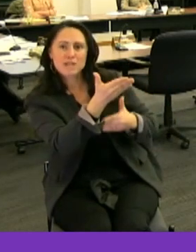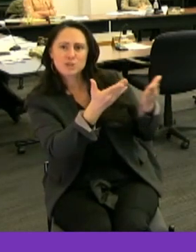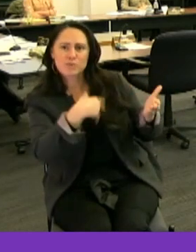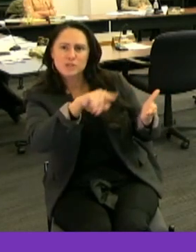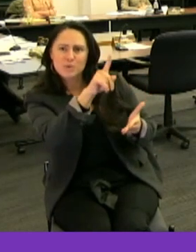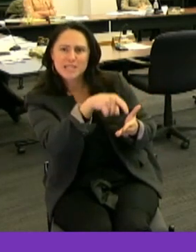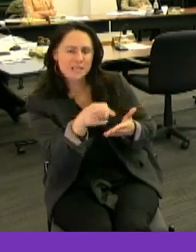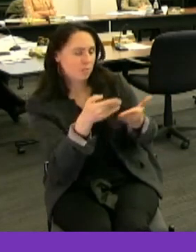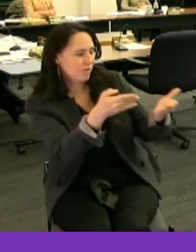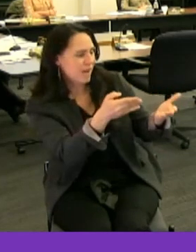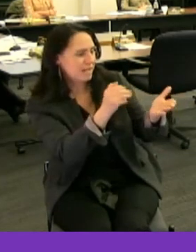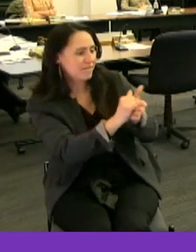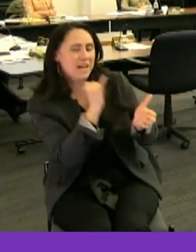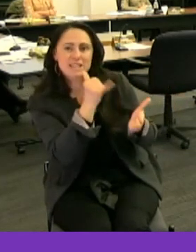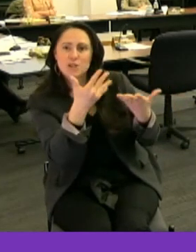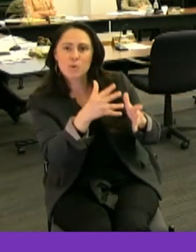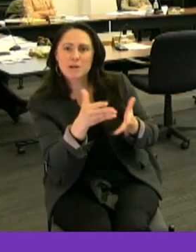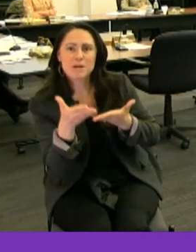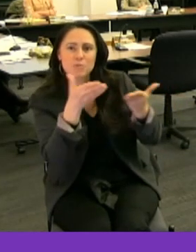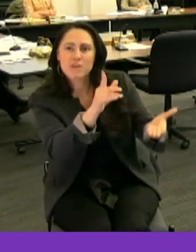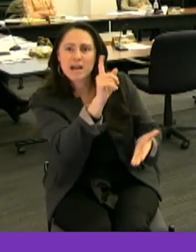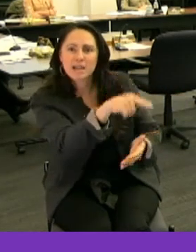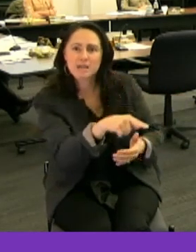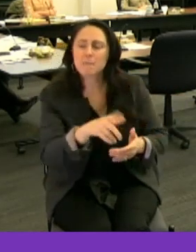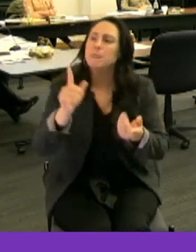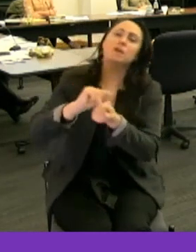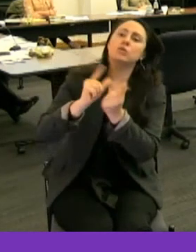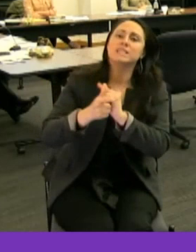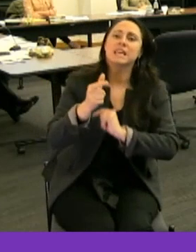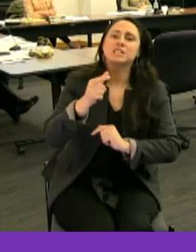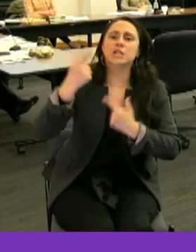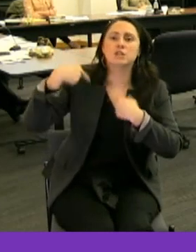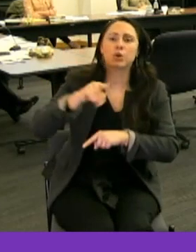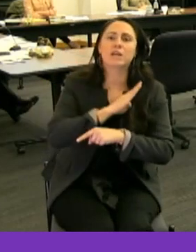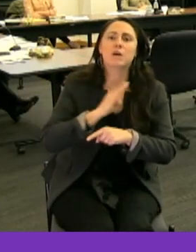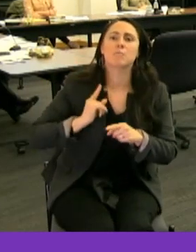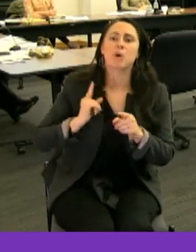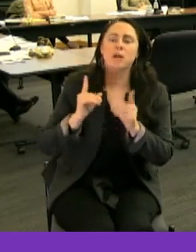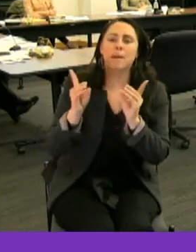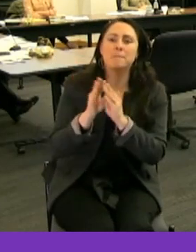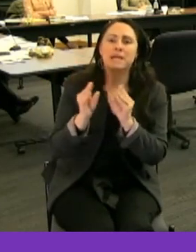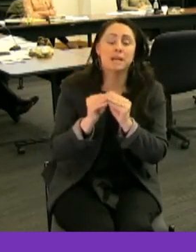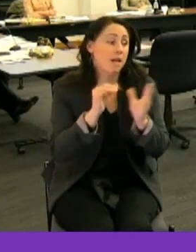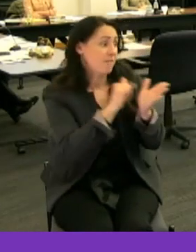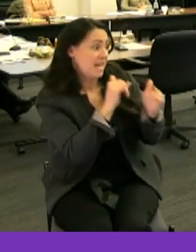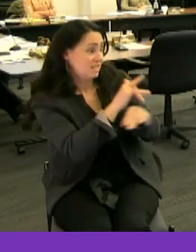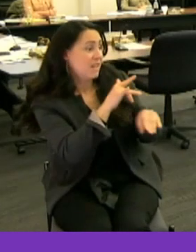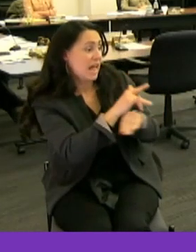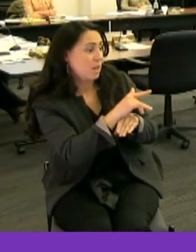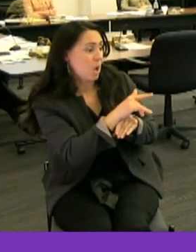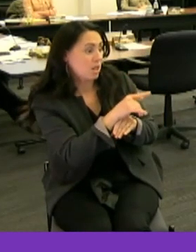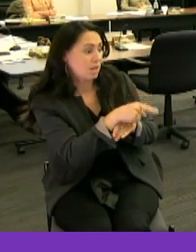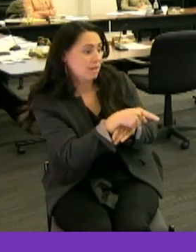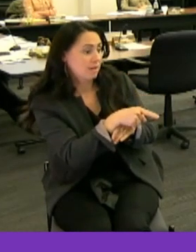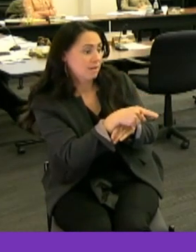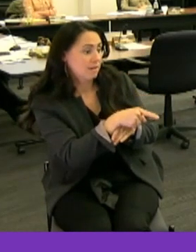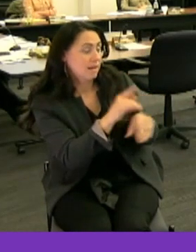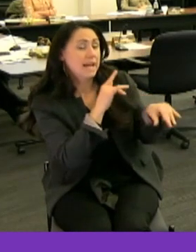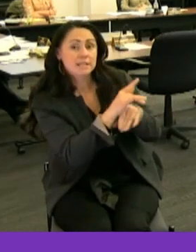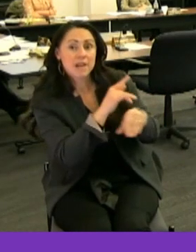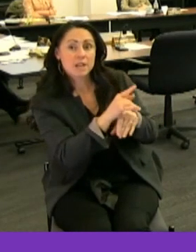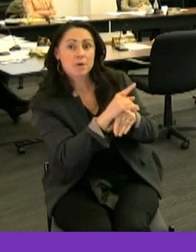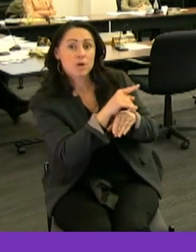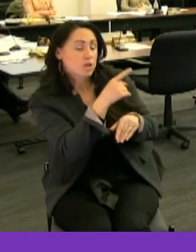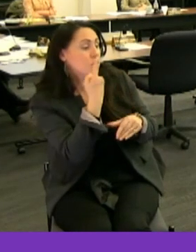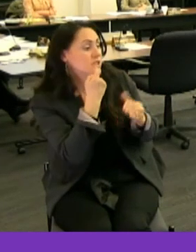do we need to provide that isn't already being provided? Translation at the board level. It's available. It's available.